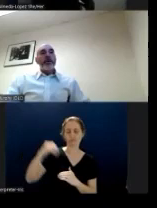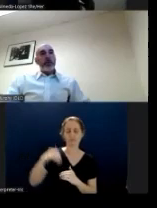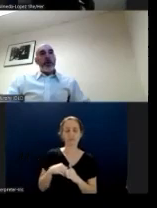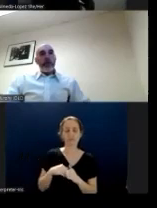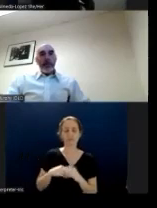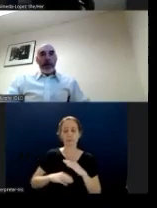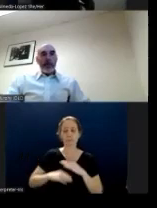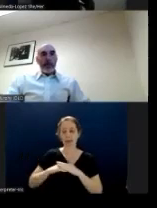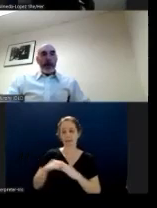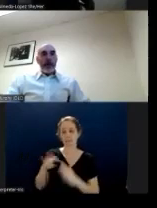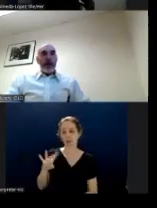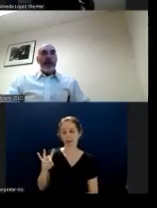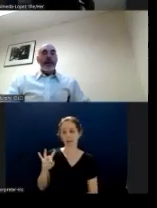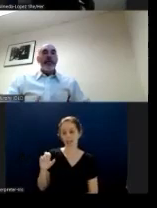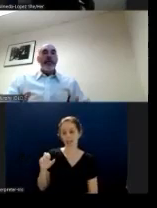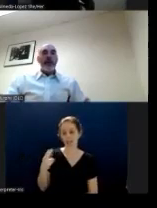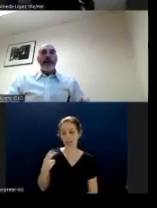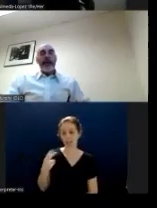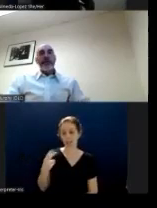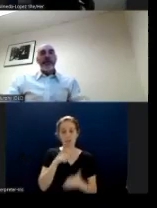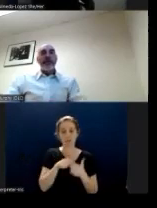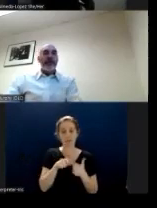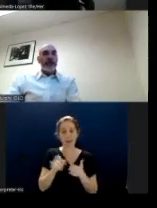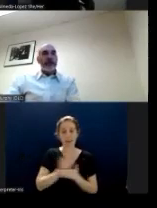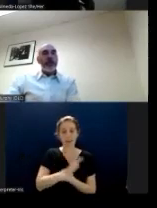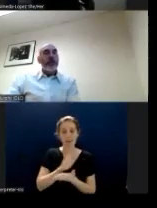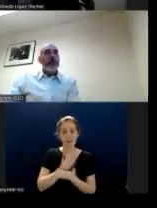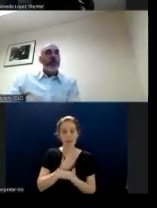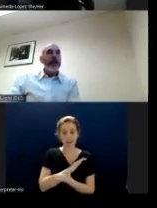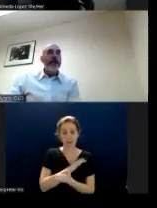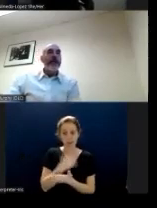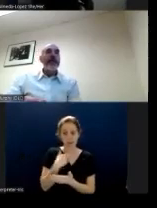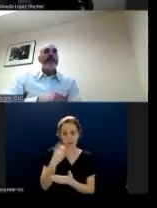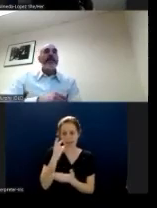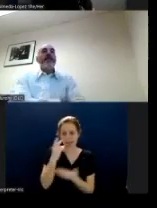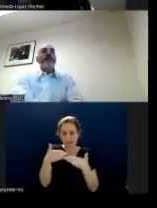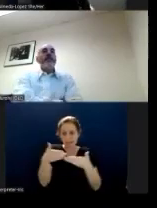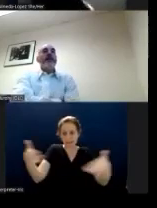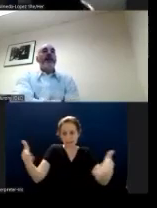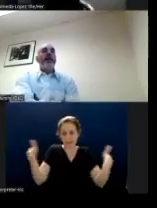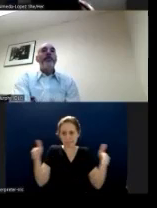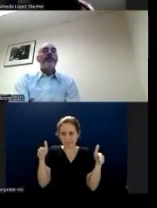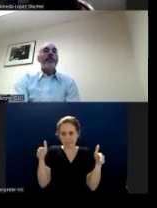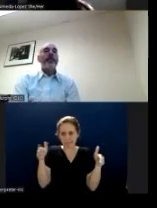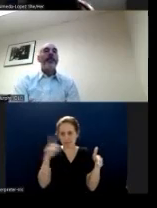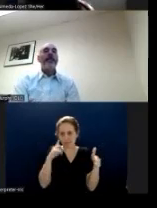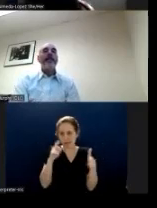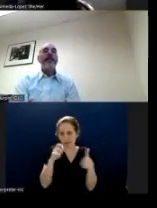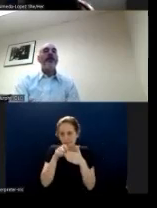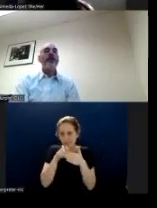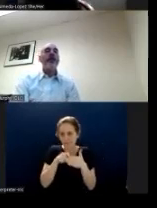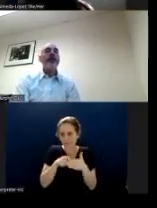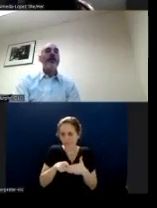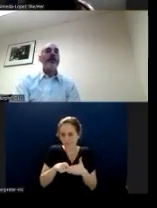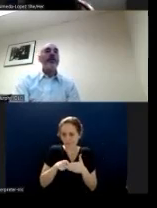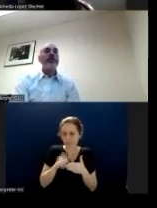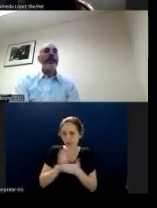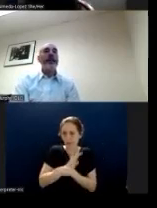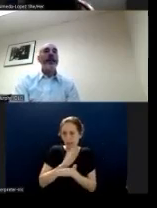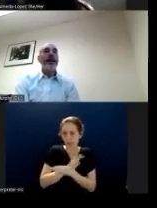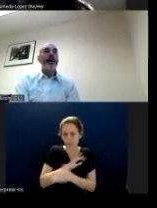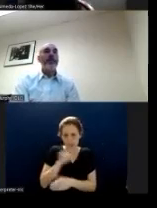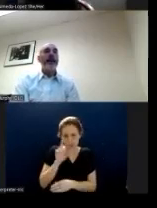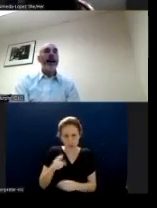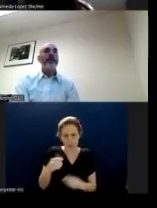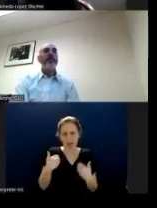In order to mark a paper ballot, I think we've all encountered the little cubicle that you use. There should